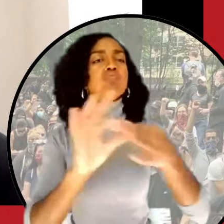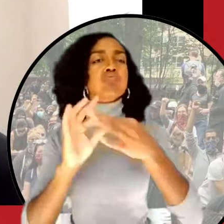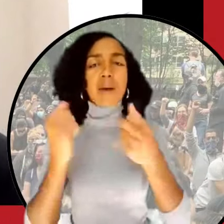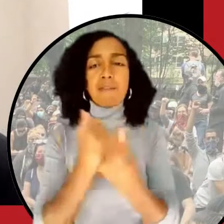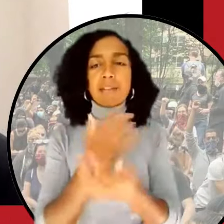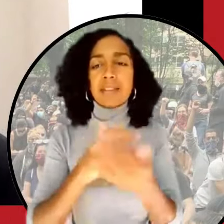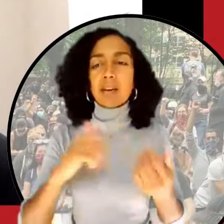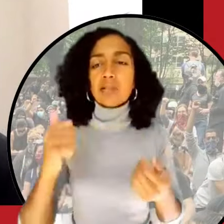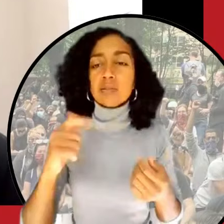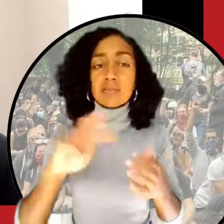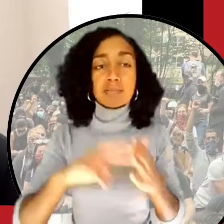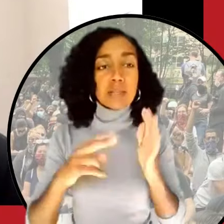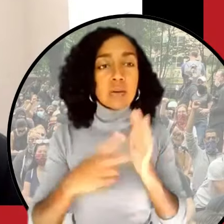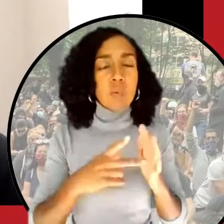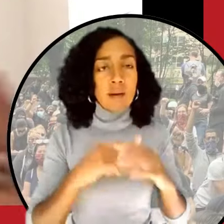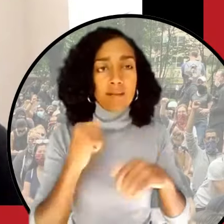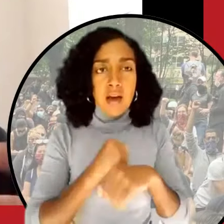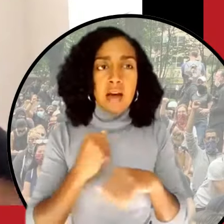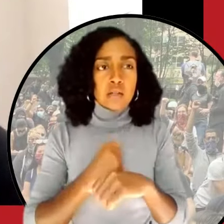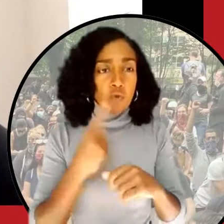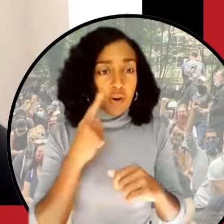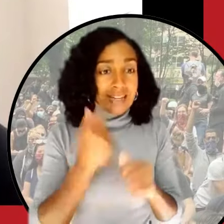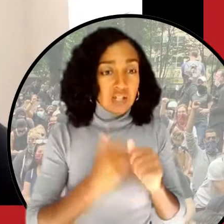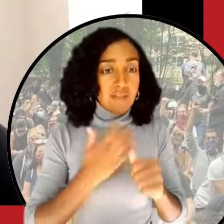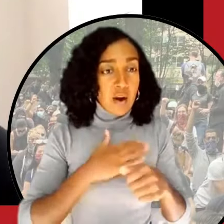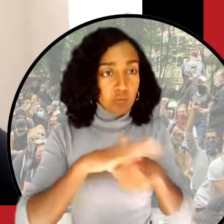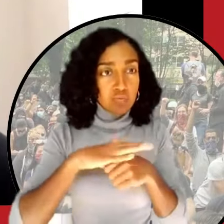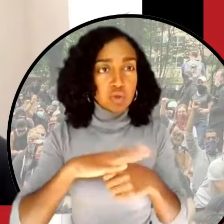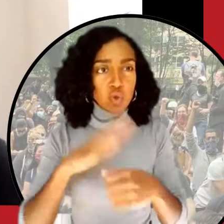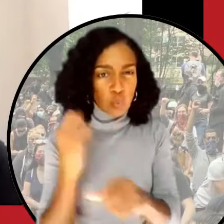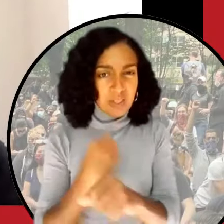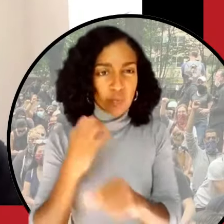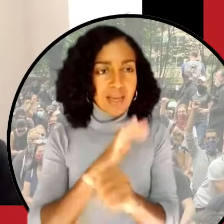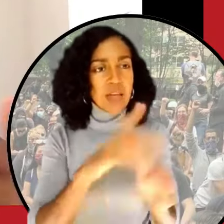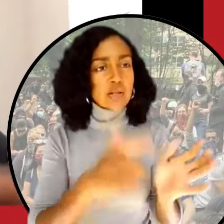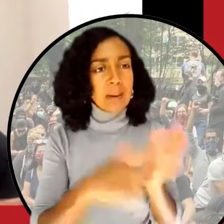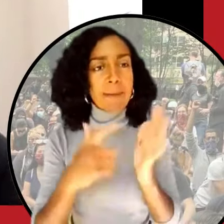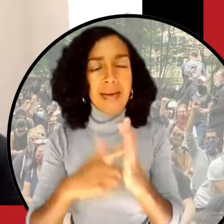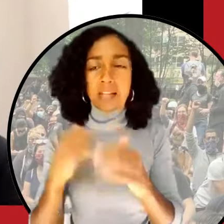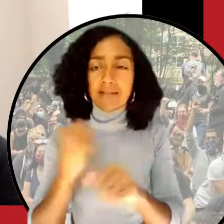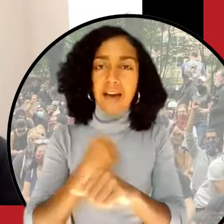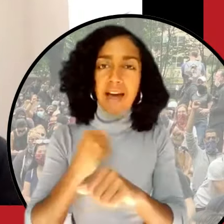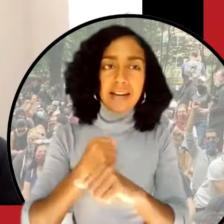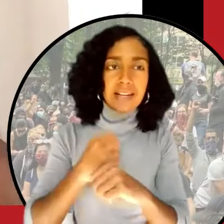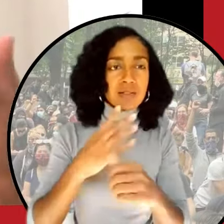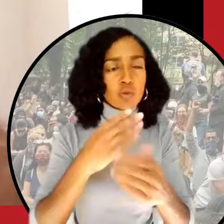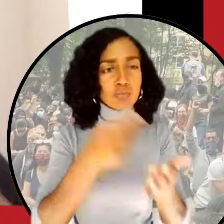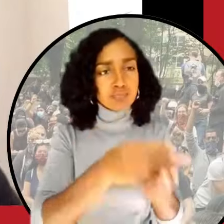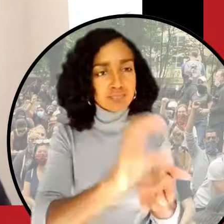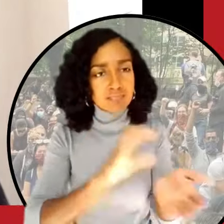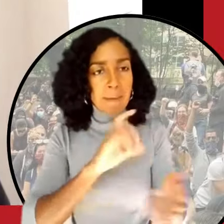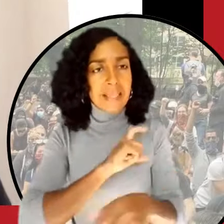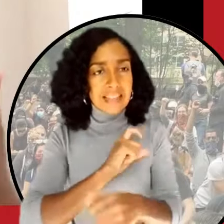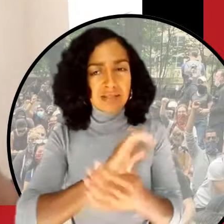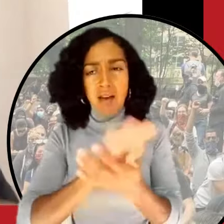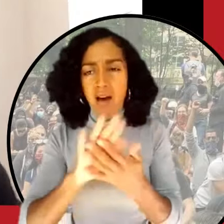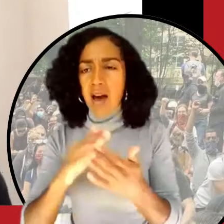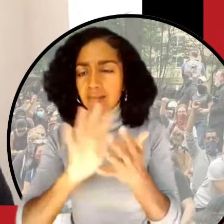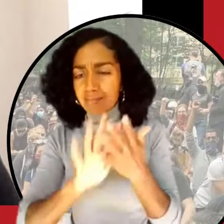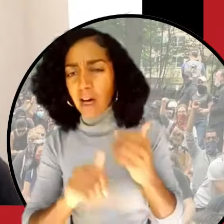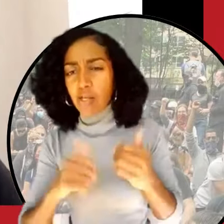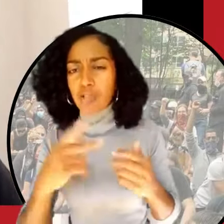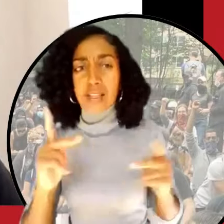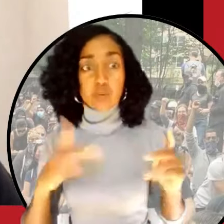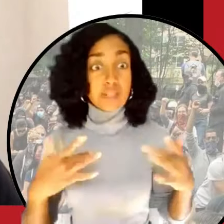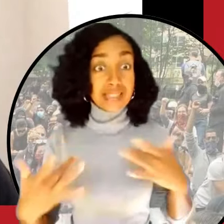their demands and to fight for defunding the police, amongst a million other things. We're excited about that. And for the rising majority, we're going to